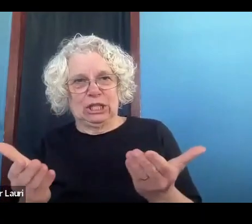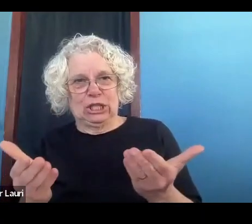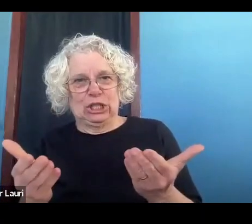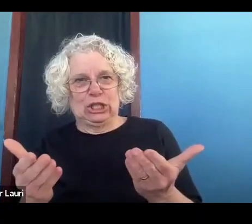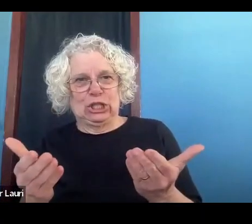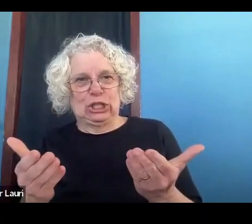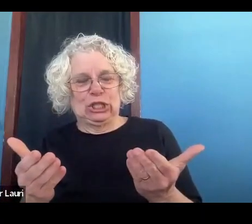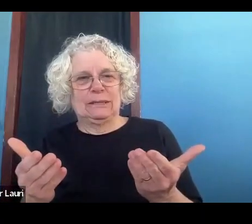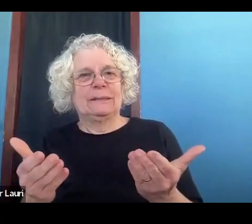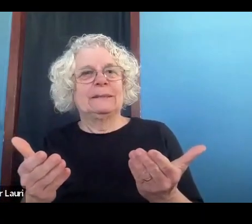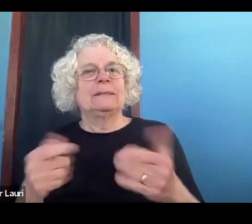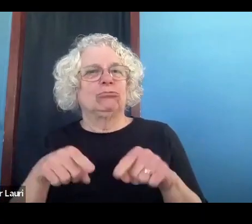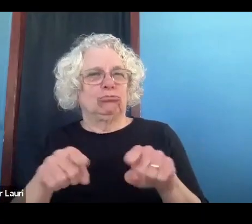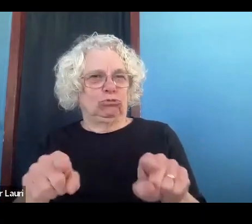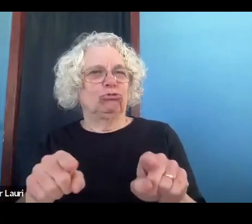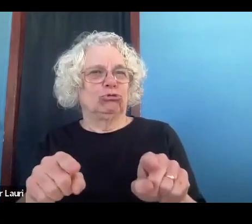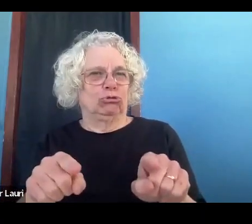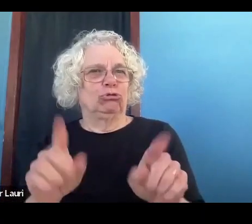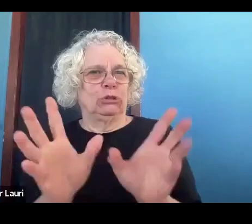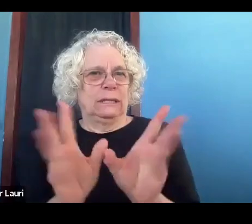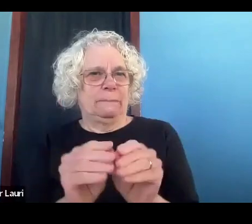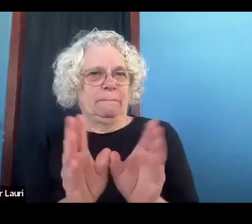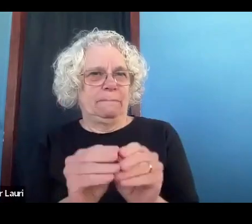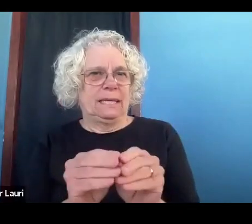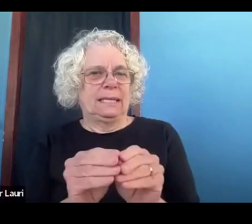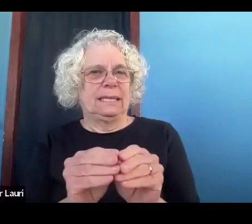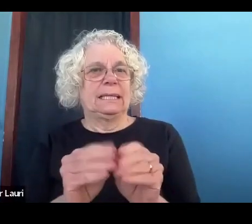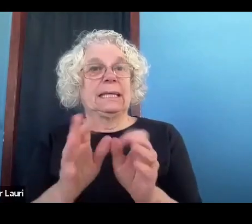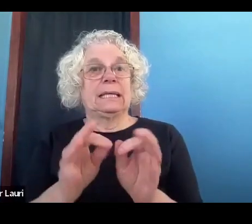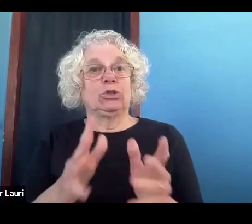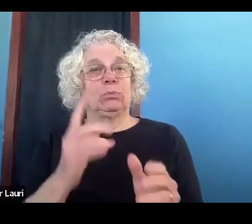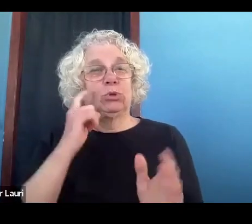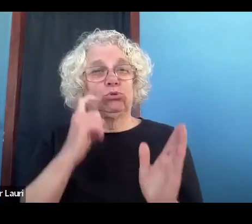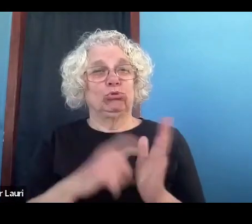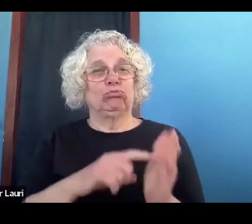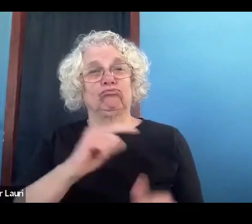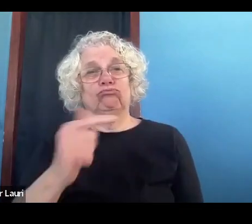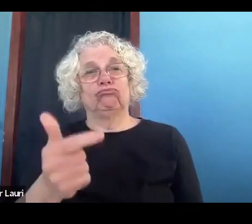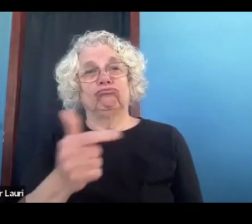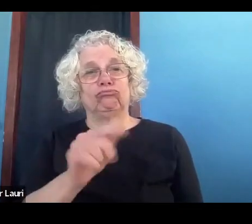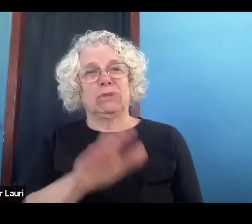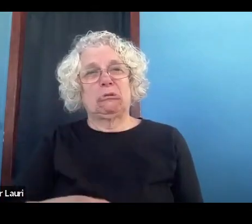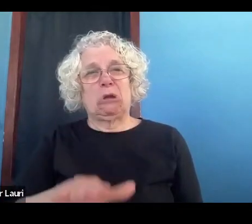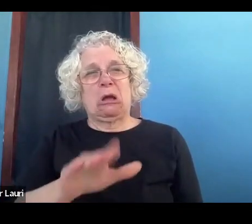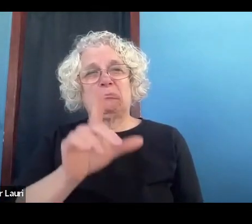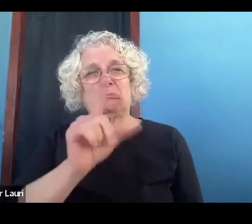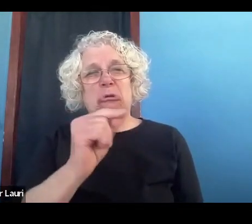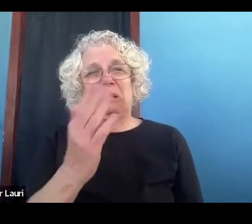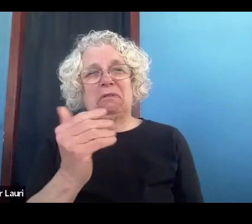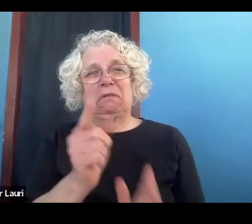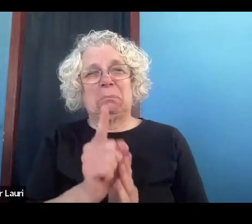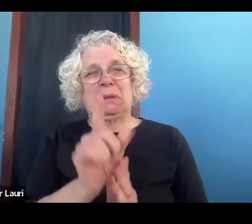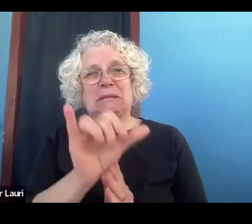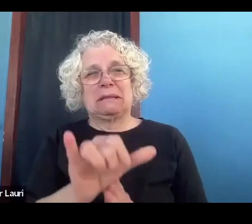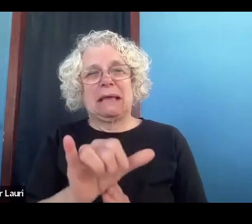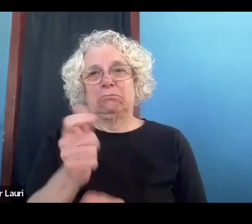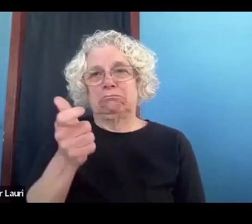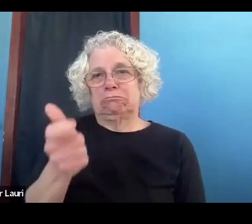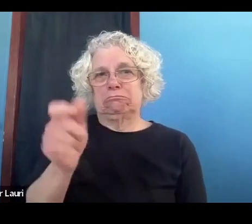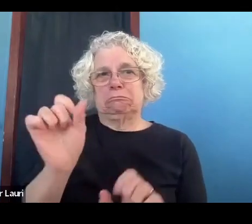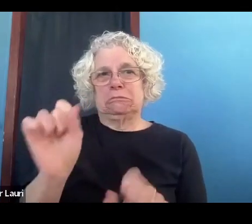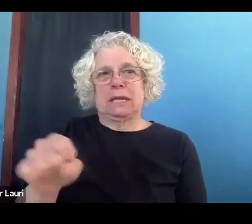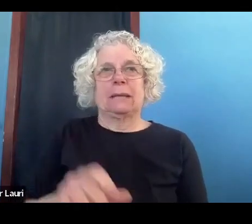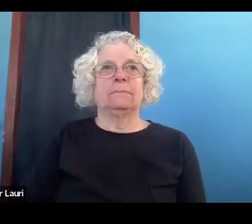to be present throughout the session. These interpreters will rotate every 20 minutes, ensuring that everyone can follow along